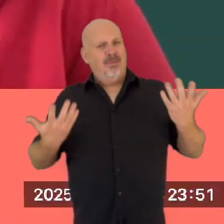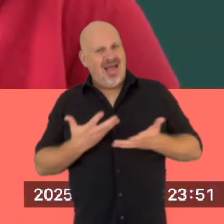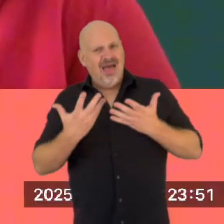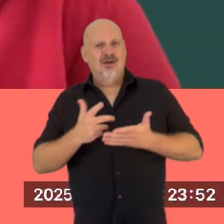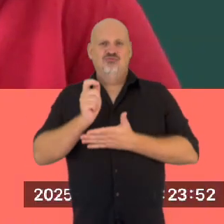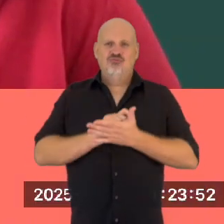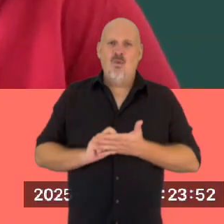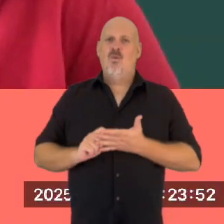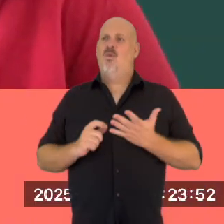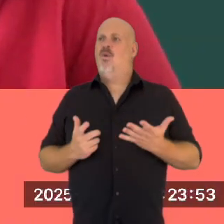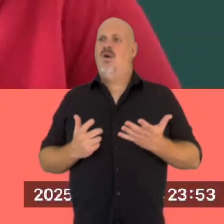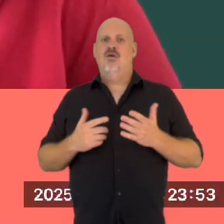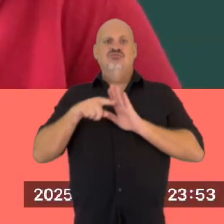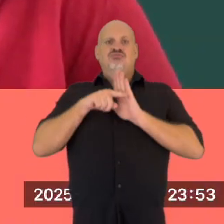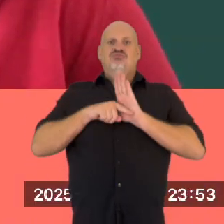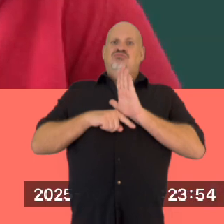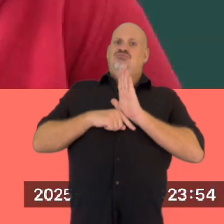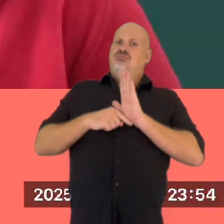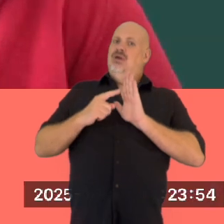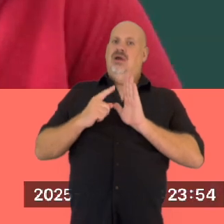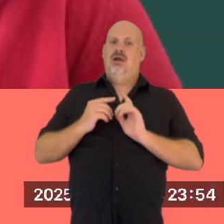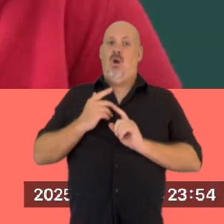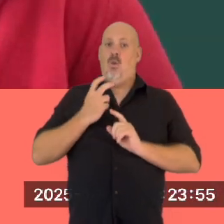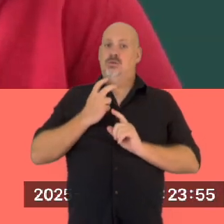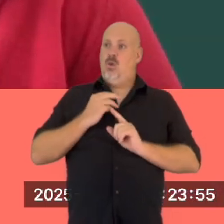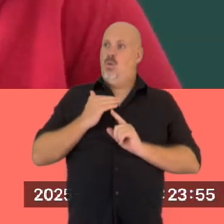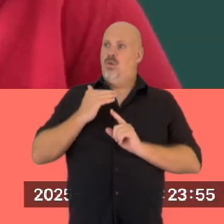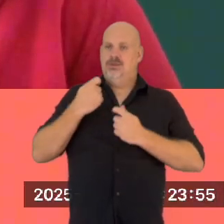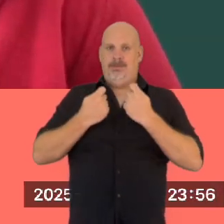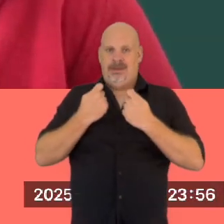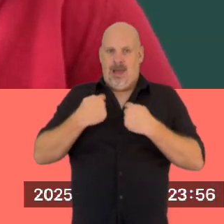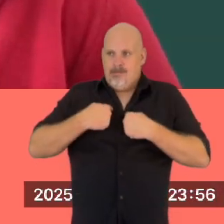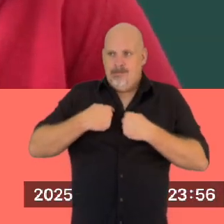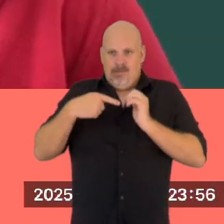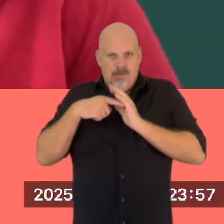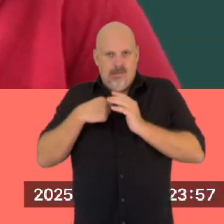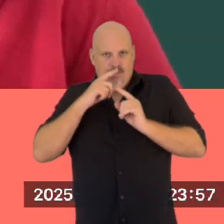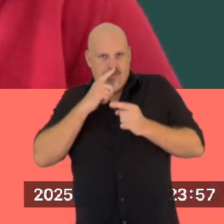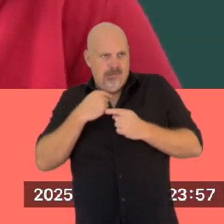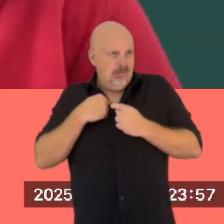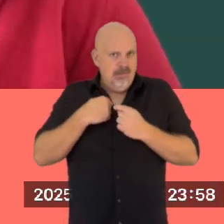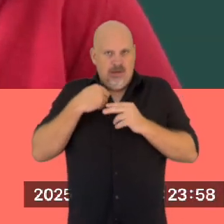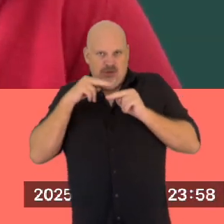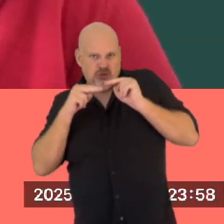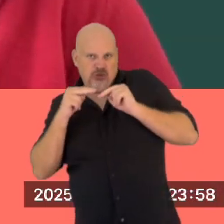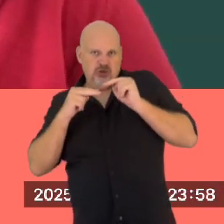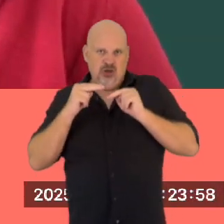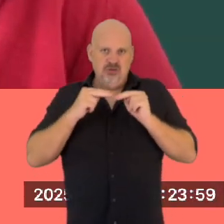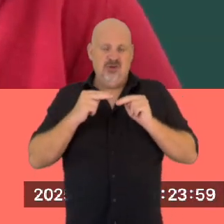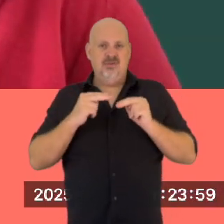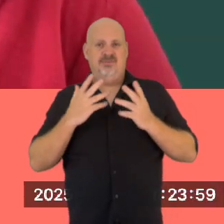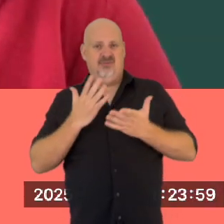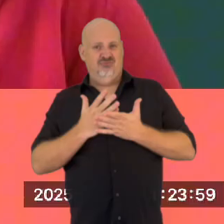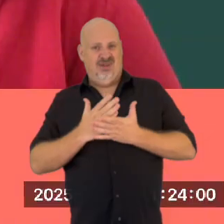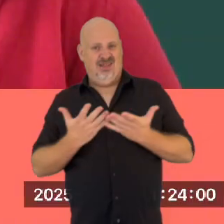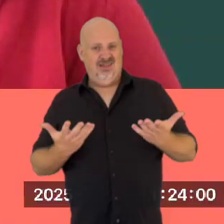we're encouraged to play and to draw and have no bounds. And as we get older, sometimes we have those critical thoughts